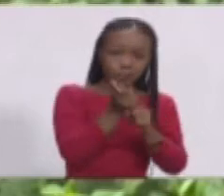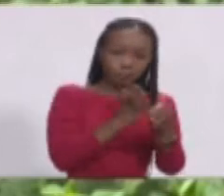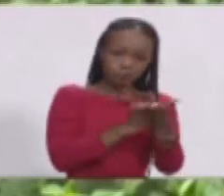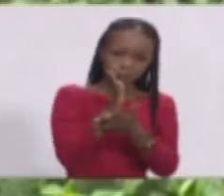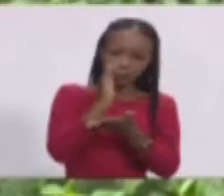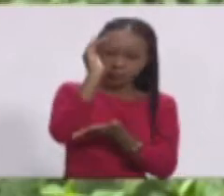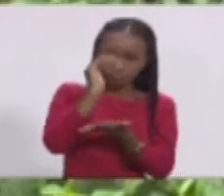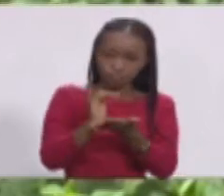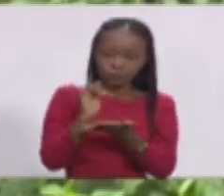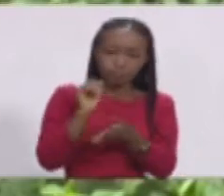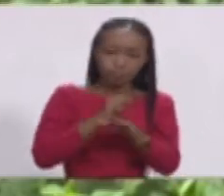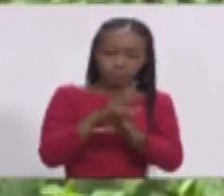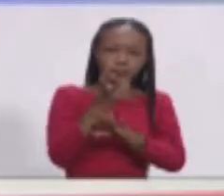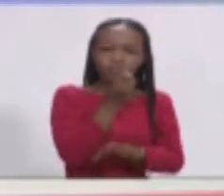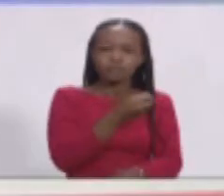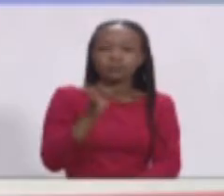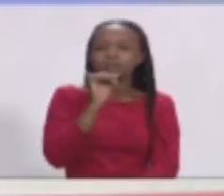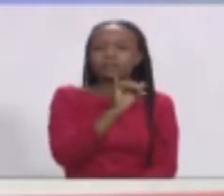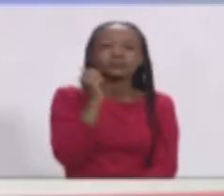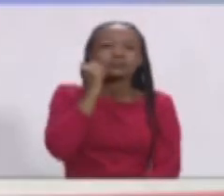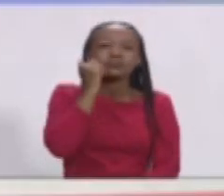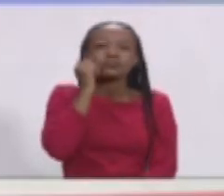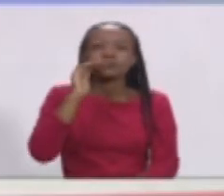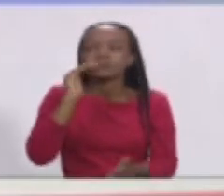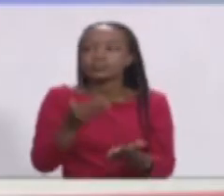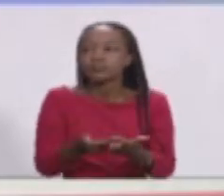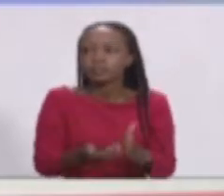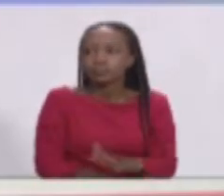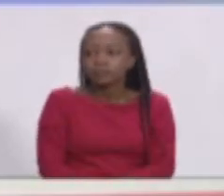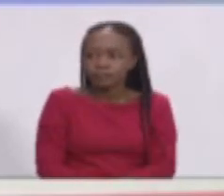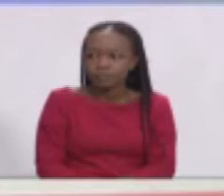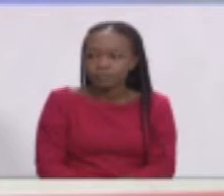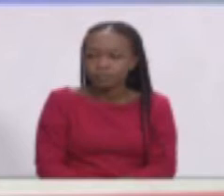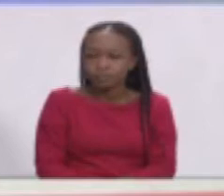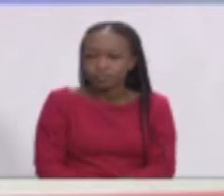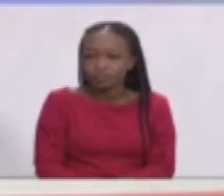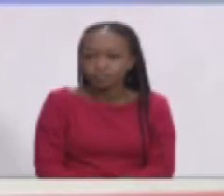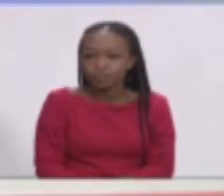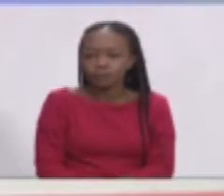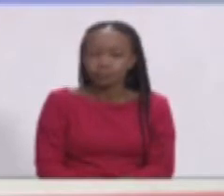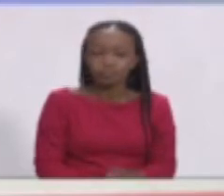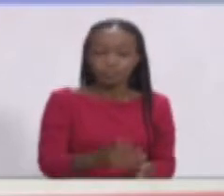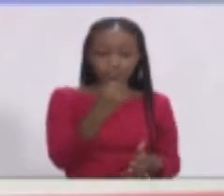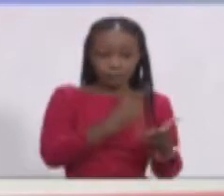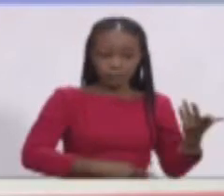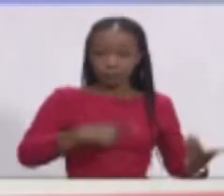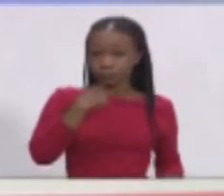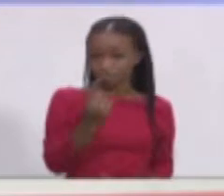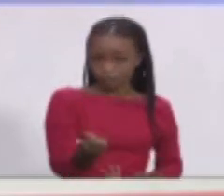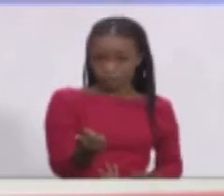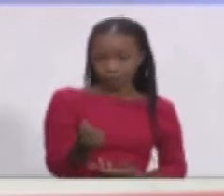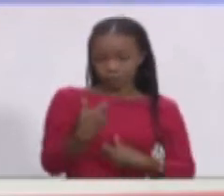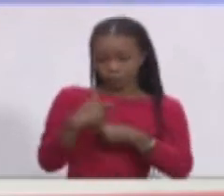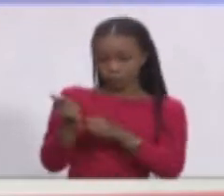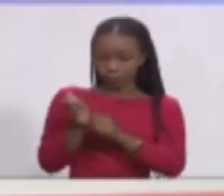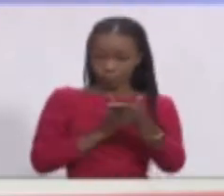appreciate your time. It's a pleasure. All right. Thank you. All right. All right, and basically what we're saying is make sure that you follow